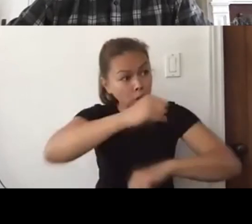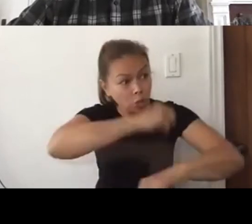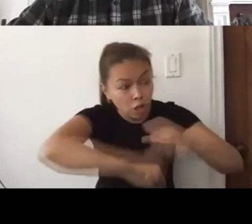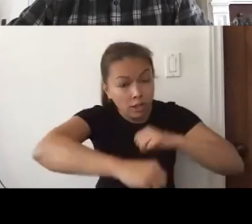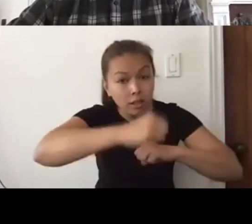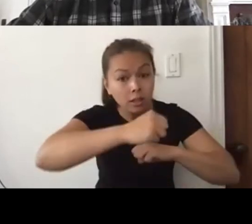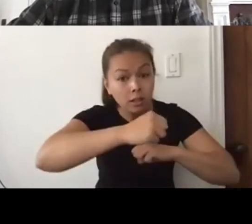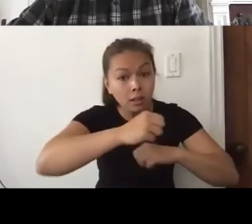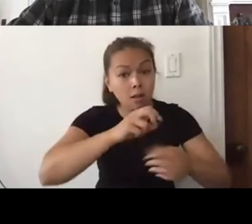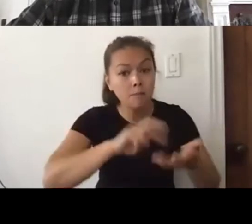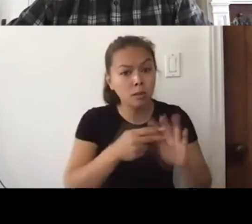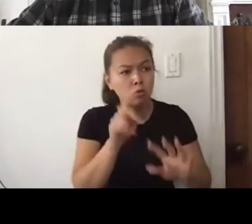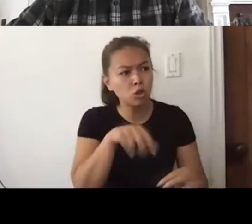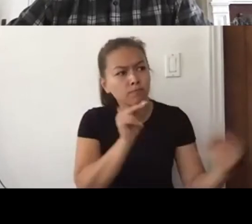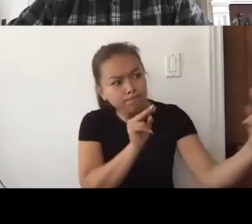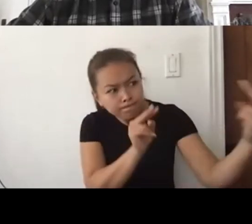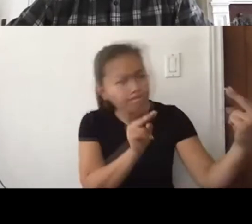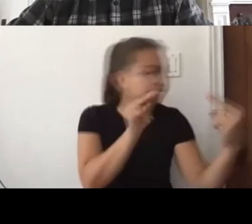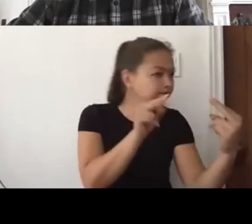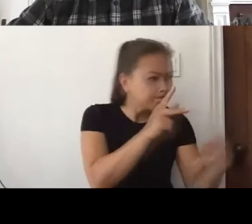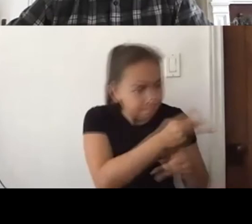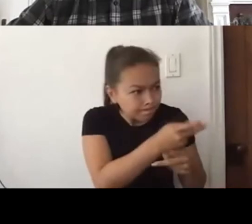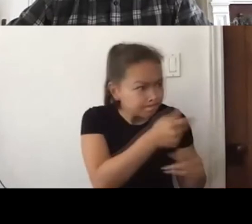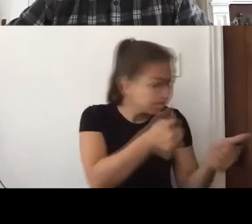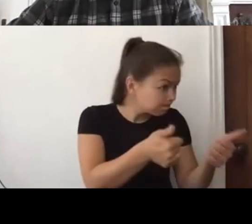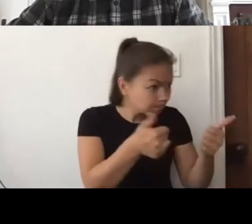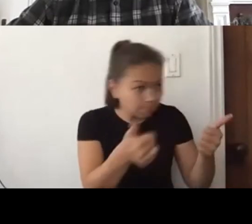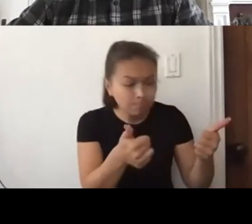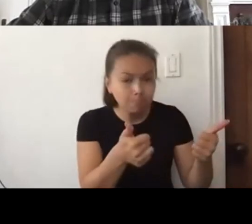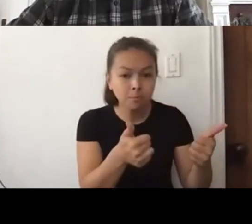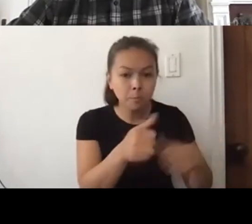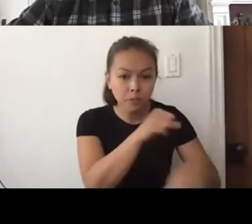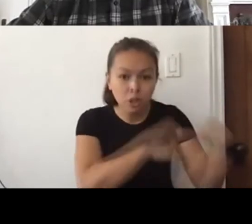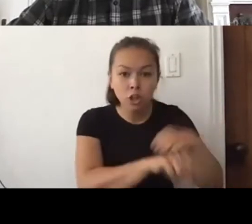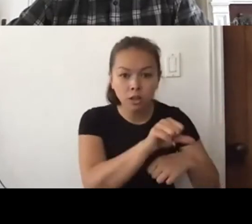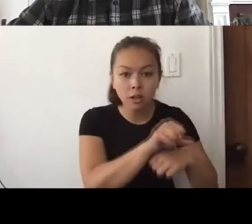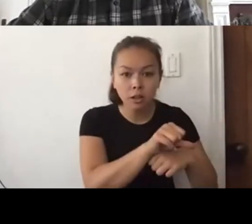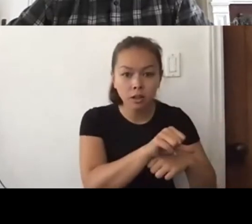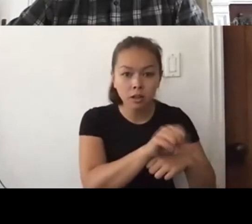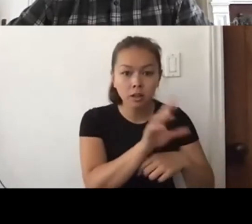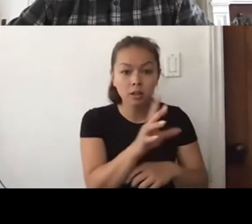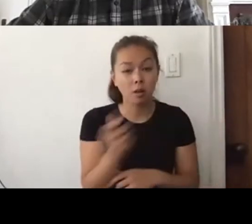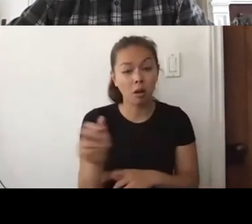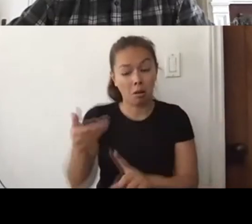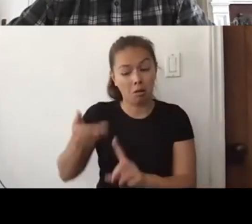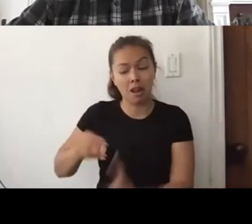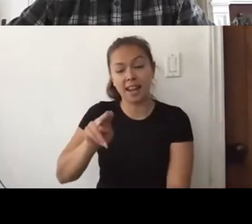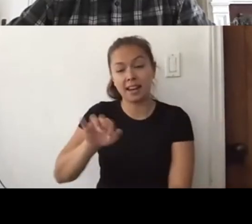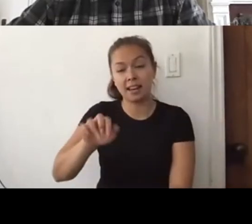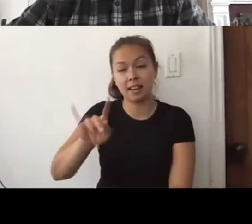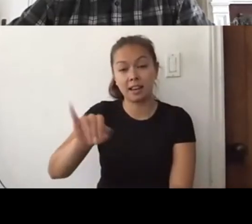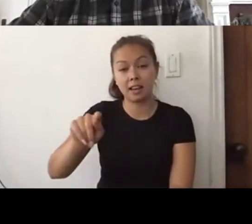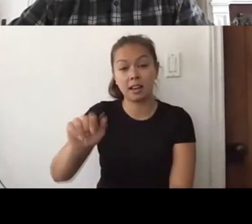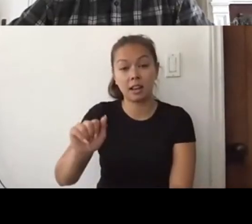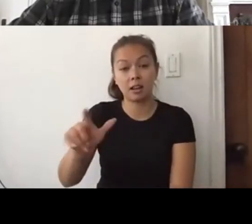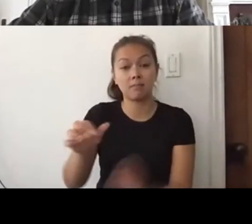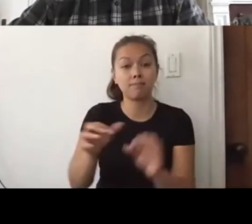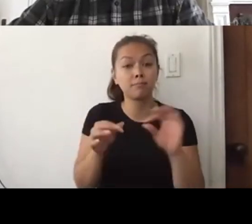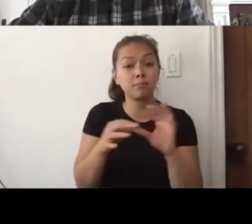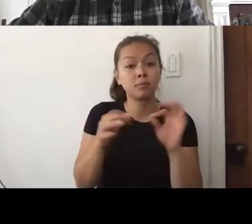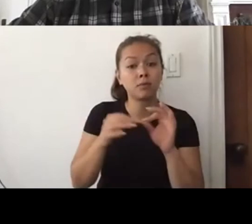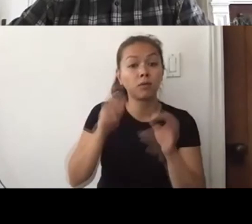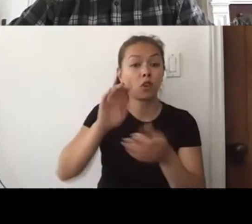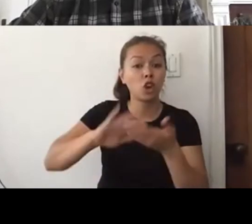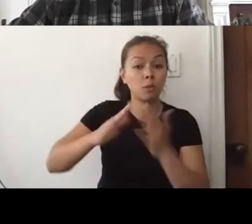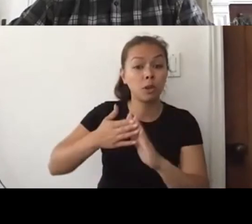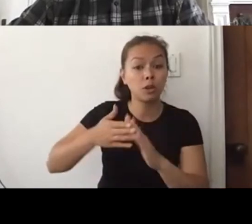out for each other. Some of those tangible community care things that Nikita Valerio talks about is doing things like cooking for people while